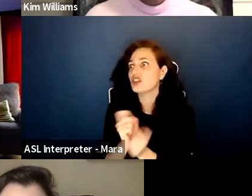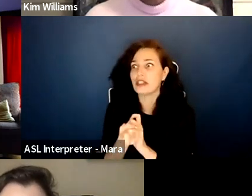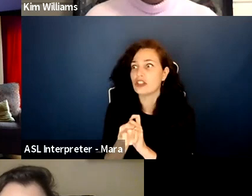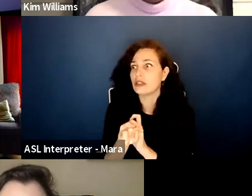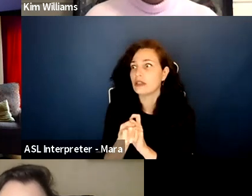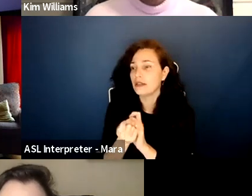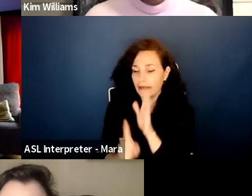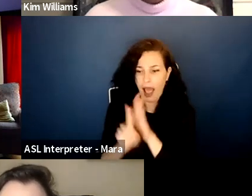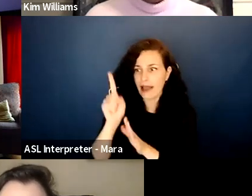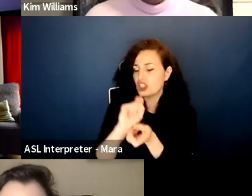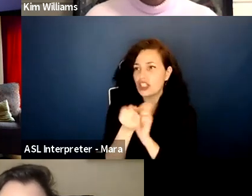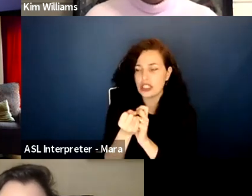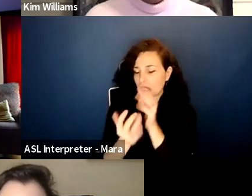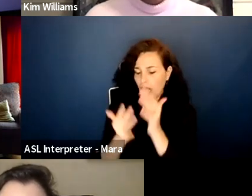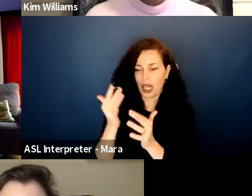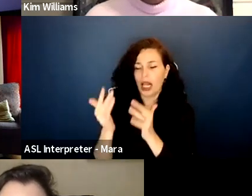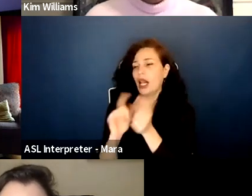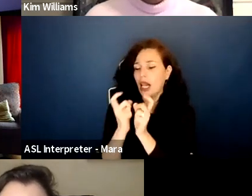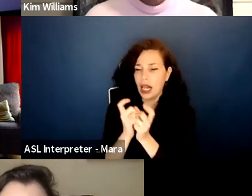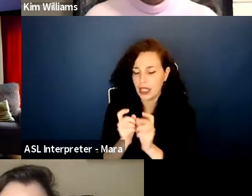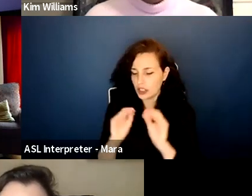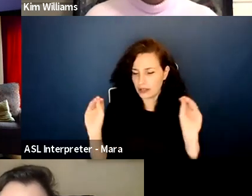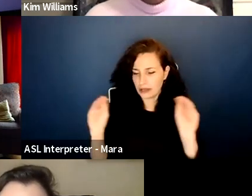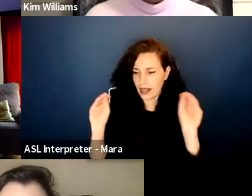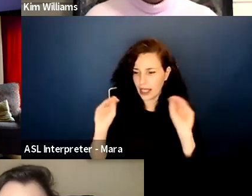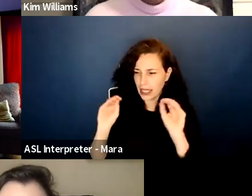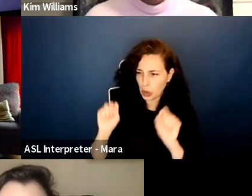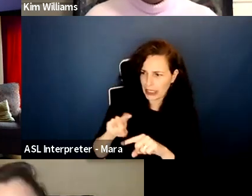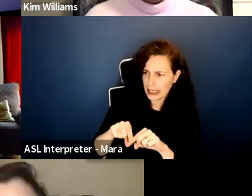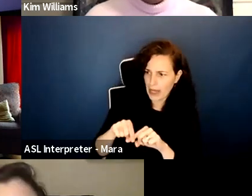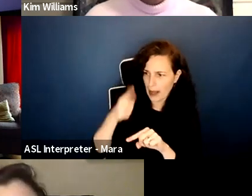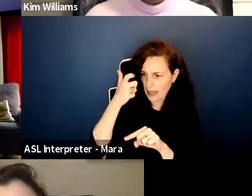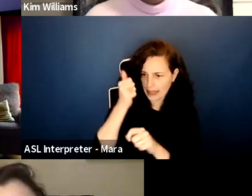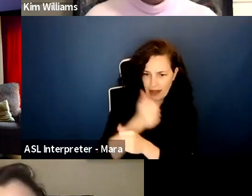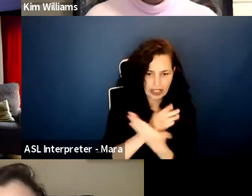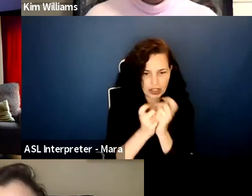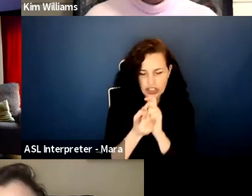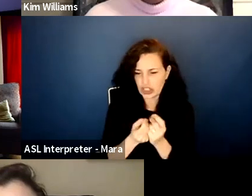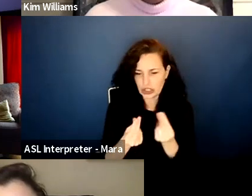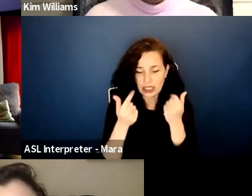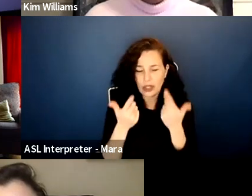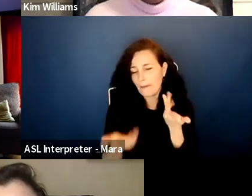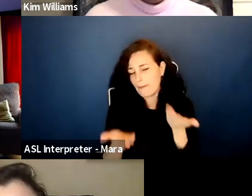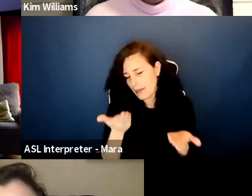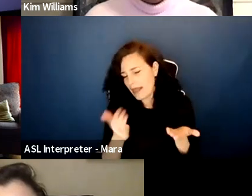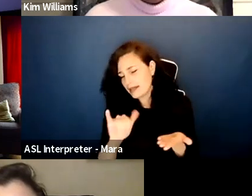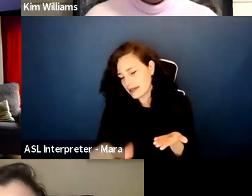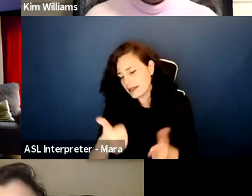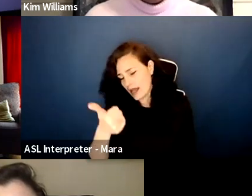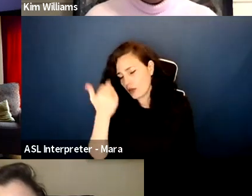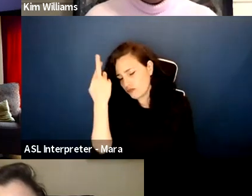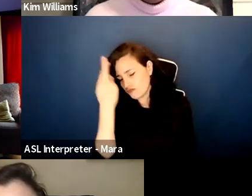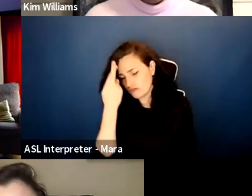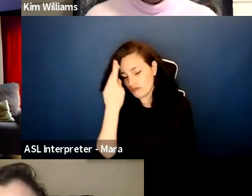change, their voice, like, it just goes and you have nothing to count on. So I do think that there is a little something there. And certainly on the film